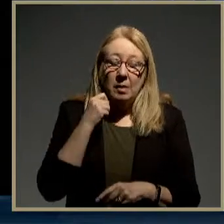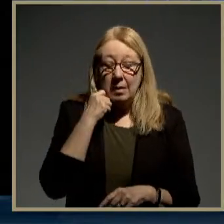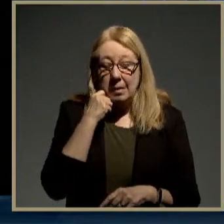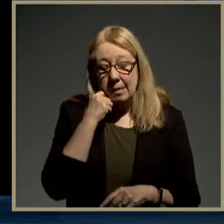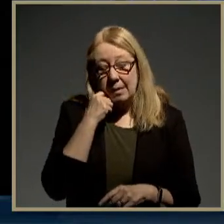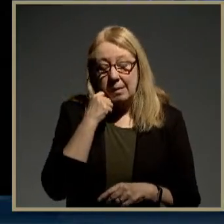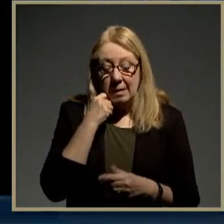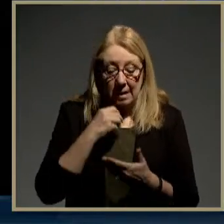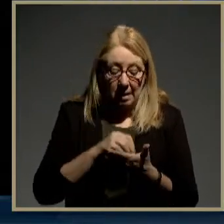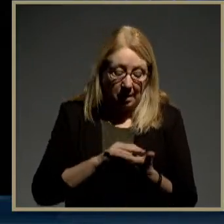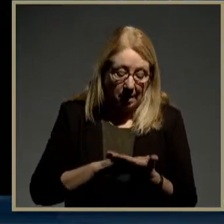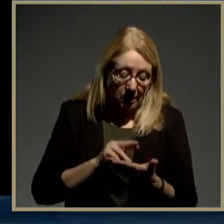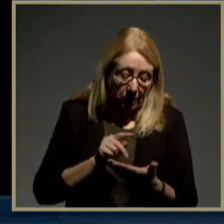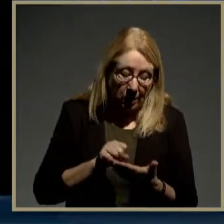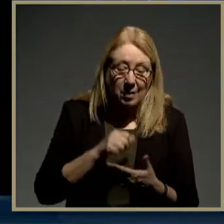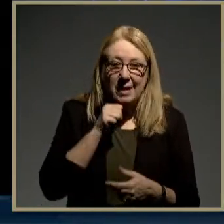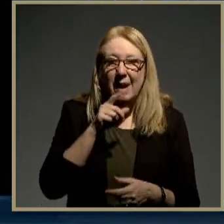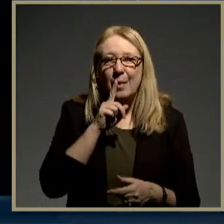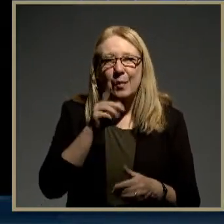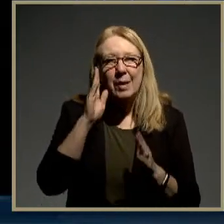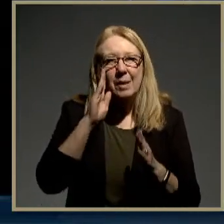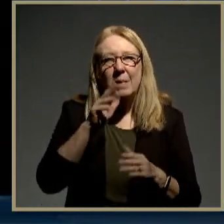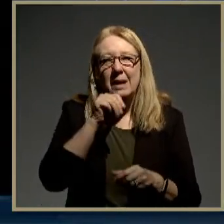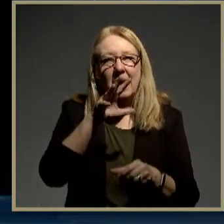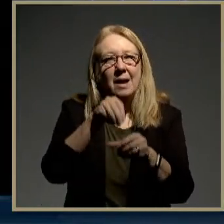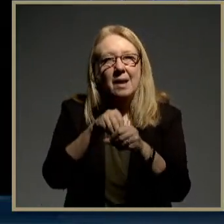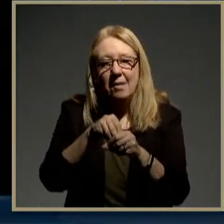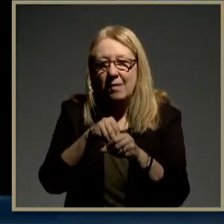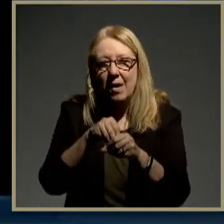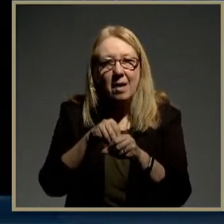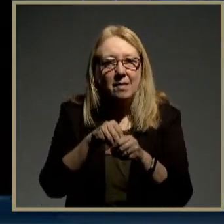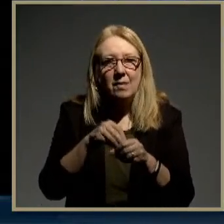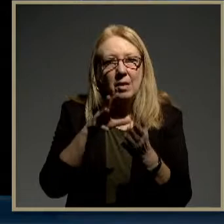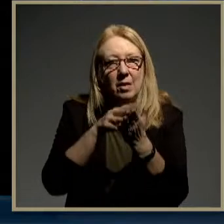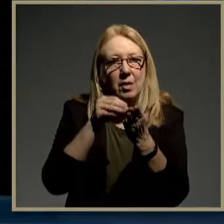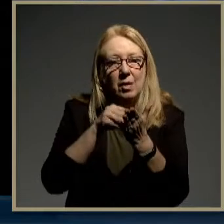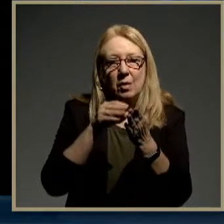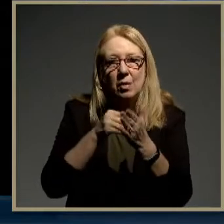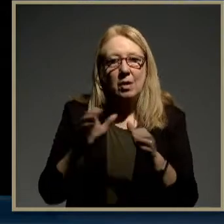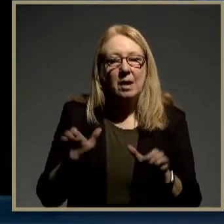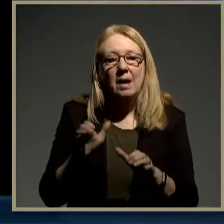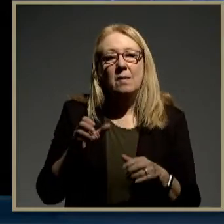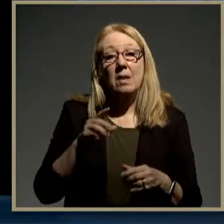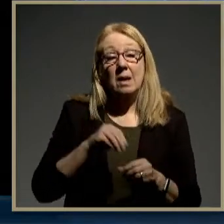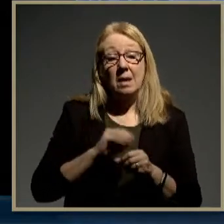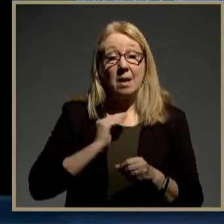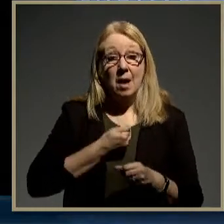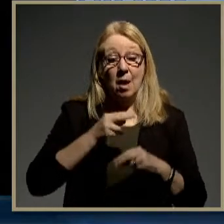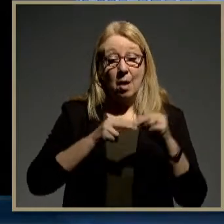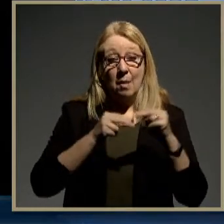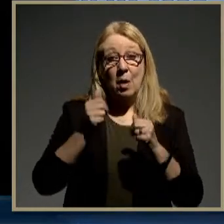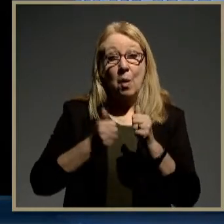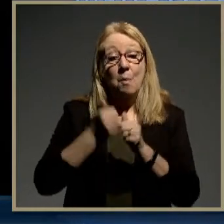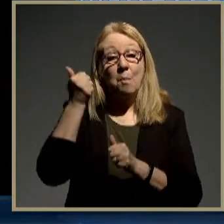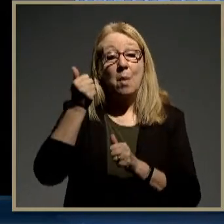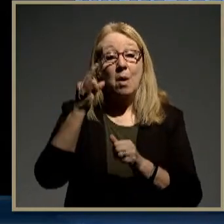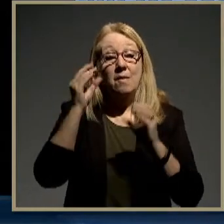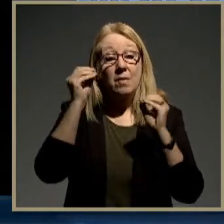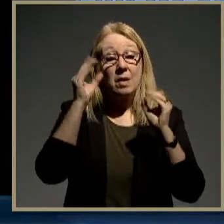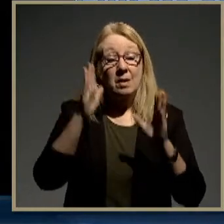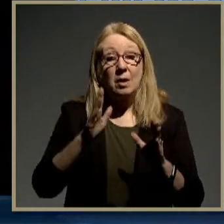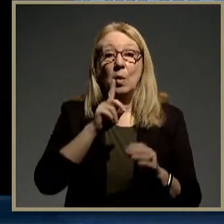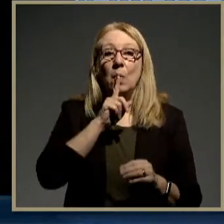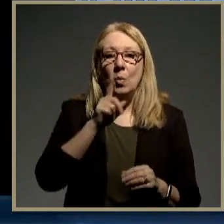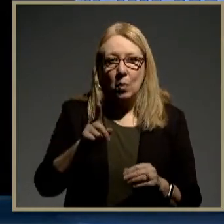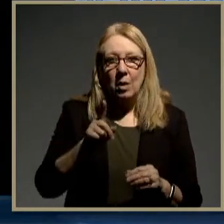who take notes and don't necessarily participate in the learning activity. In our building, most of the instructional facilities are